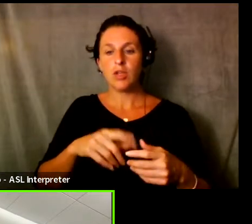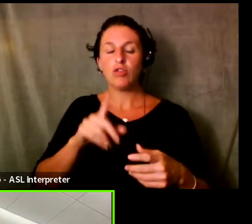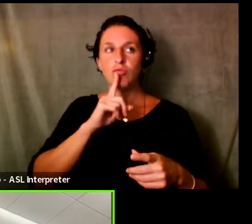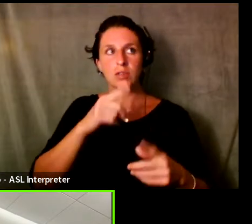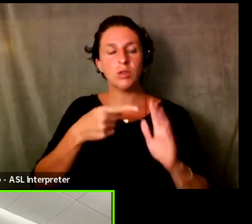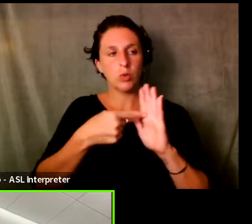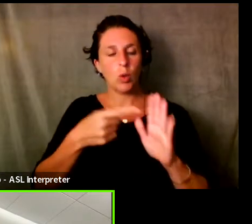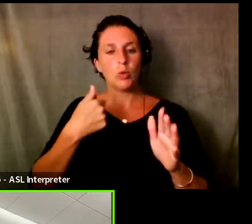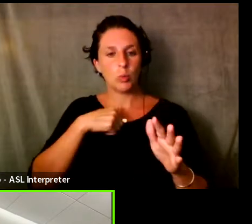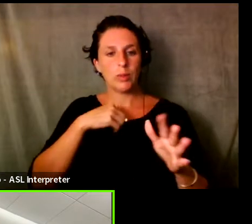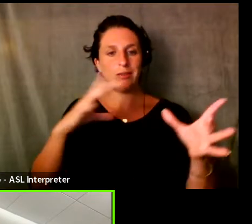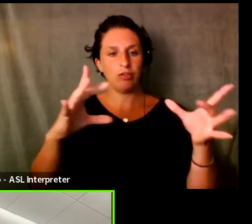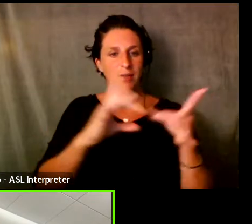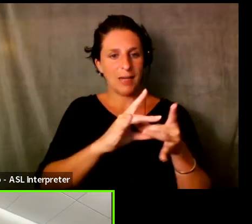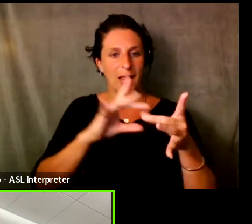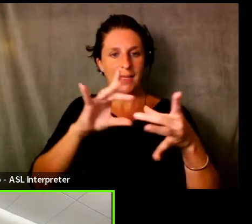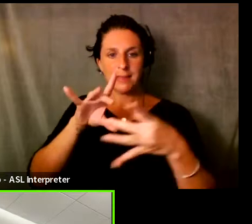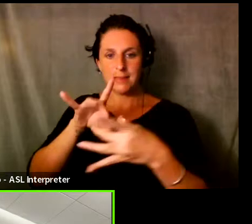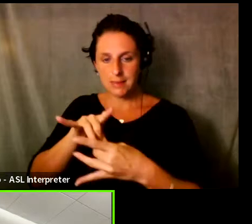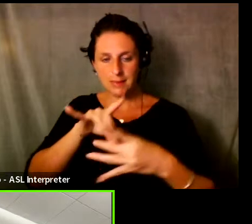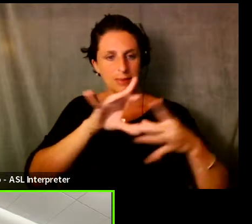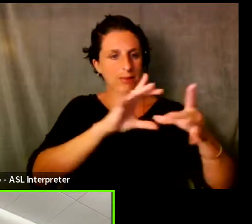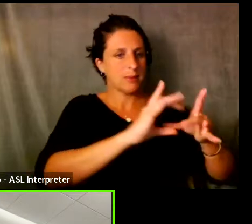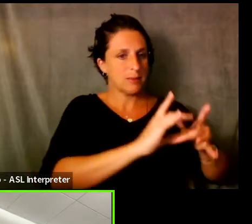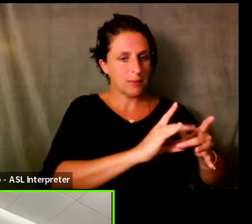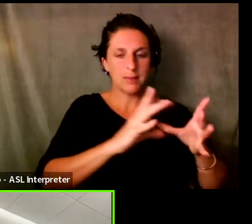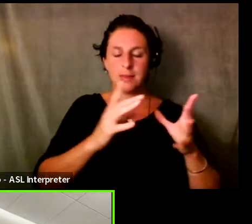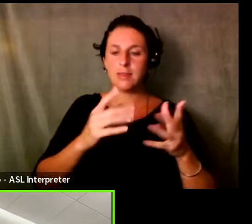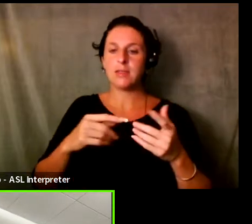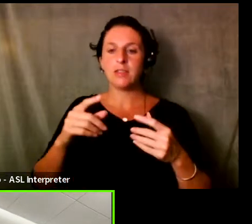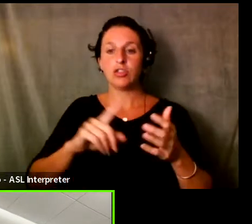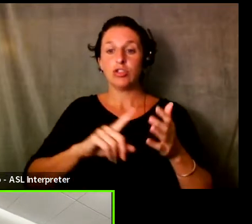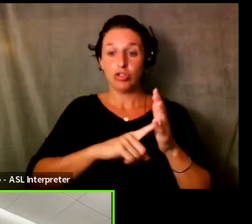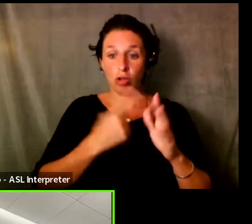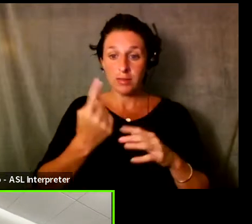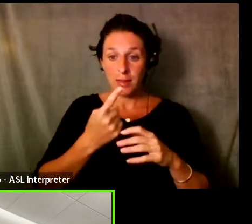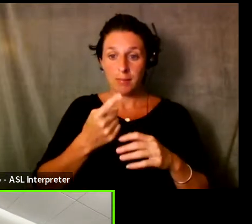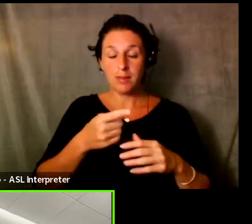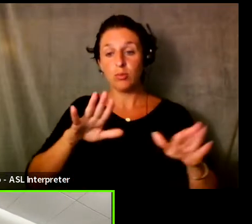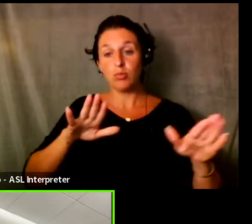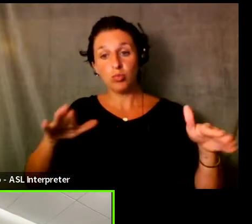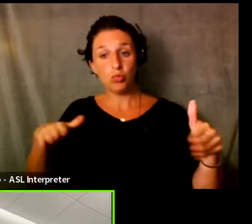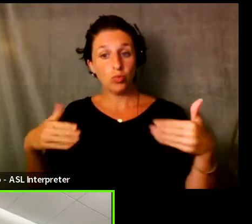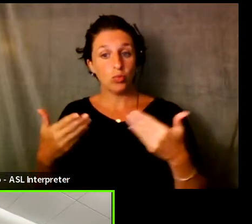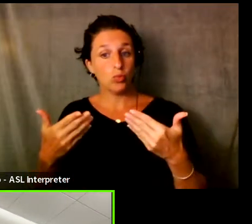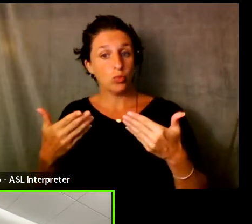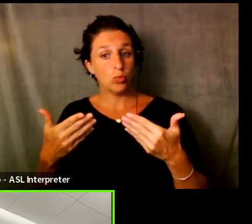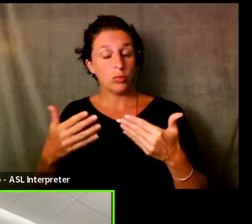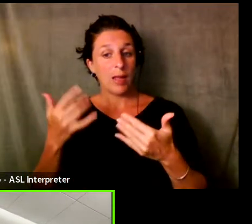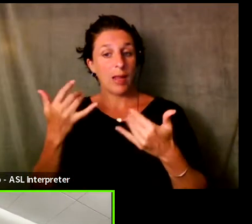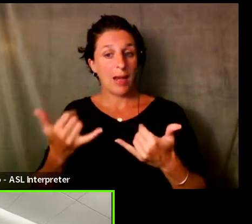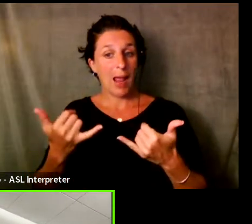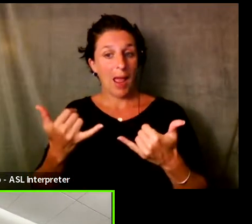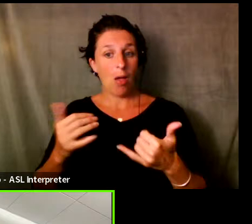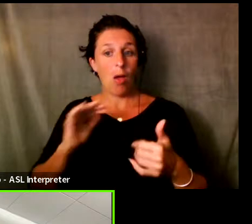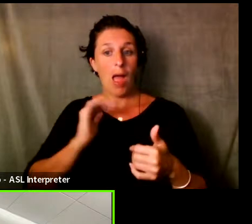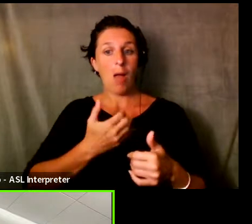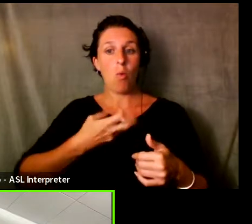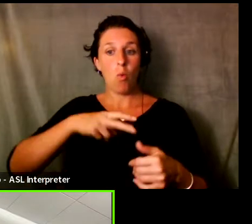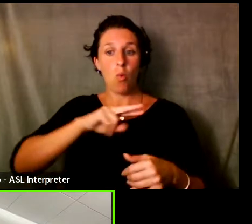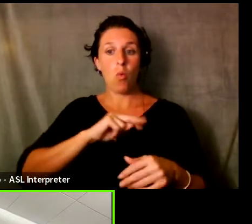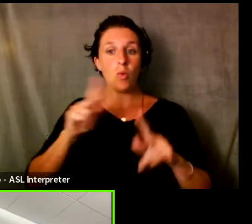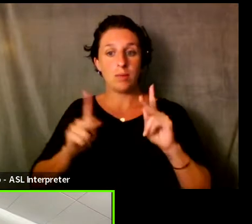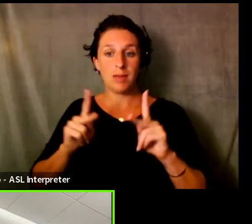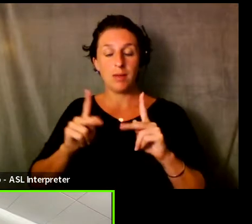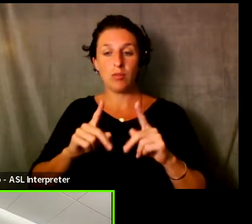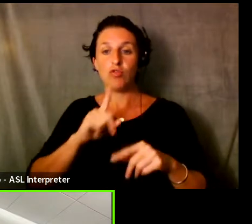dots. It really is they start something, you're introduced to it, and now our own people are really creating these,